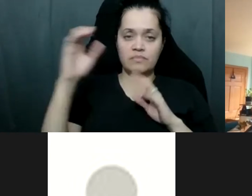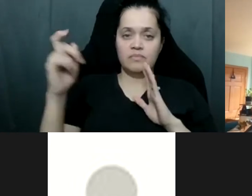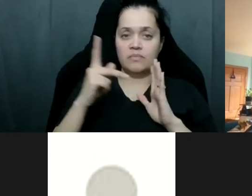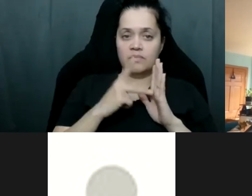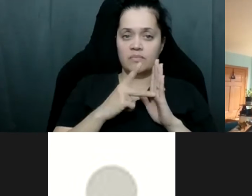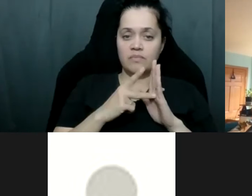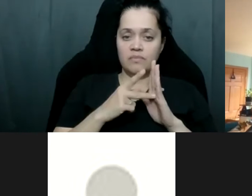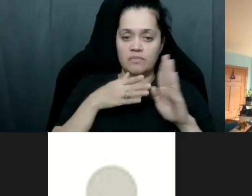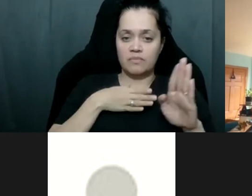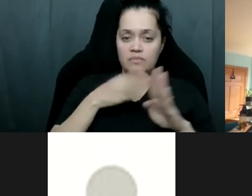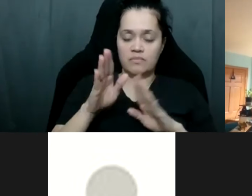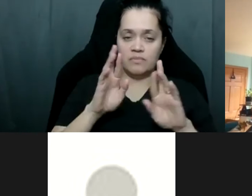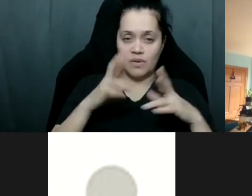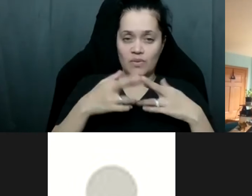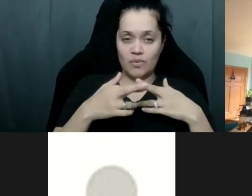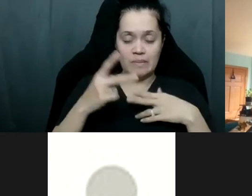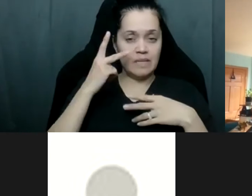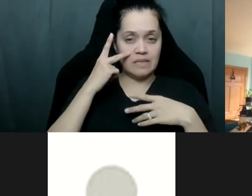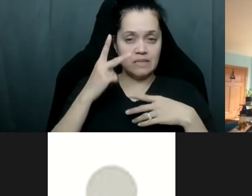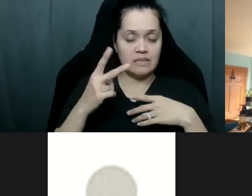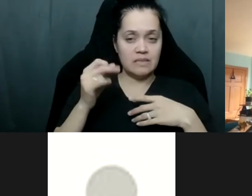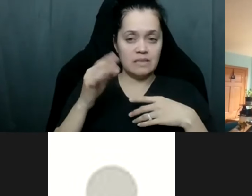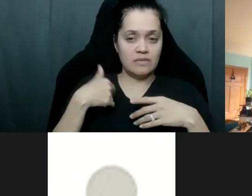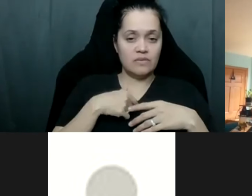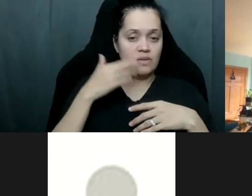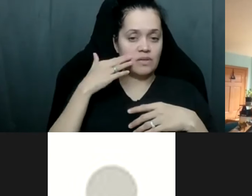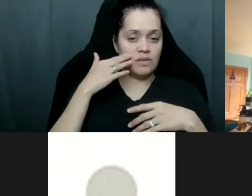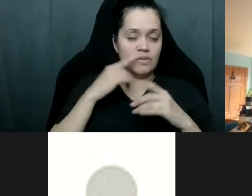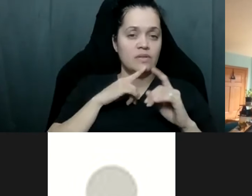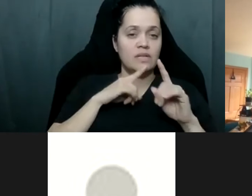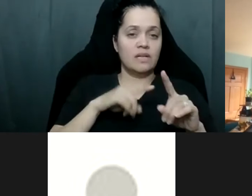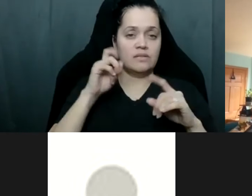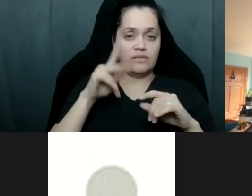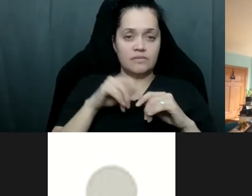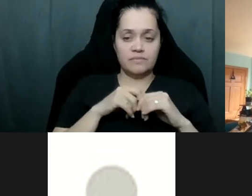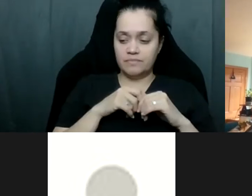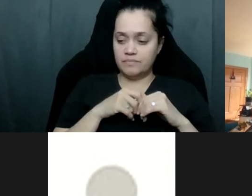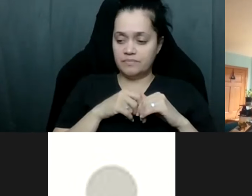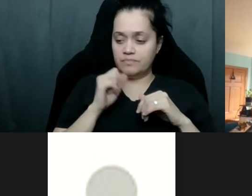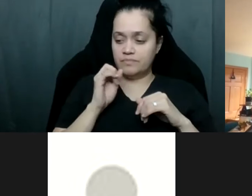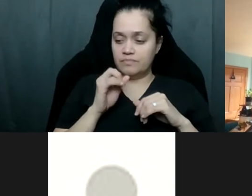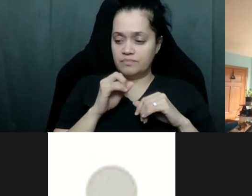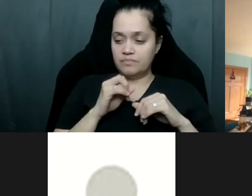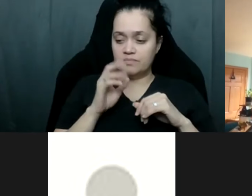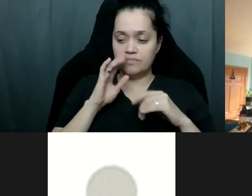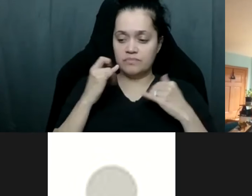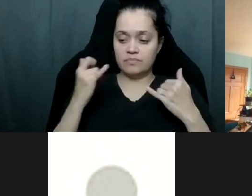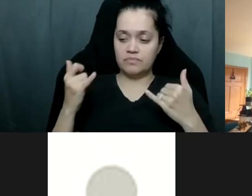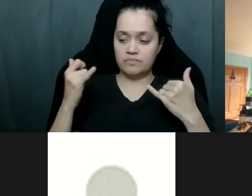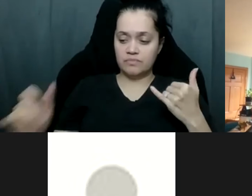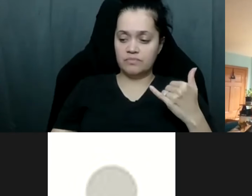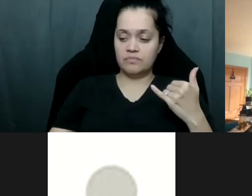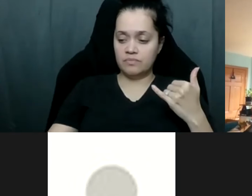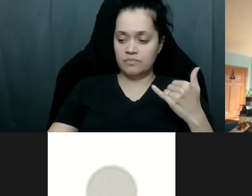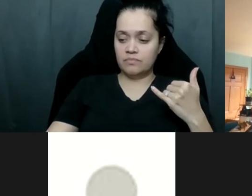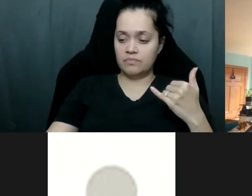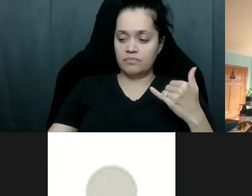into the main room and see if we know the answers. So I'm right now going